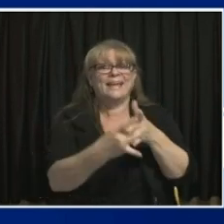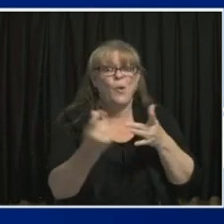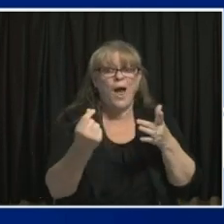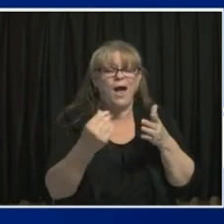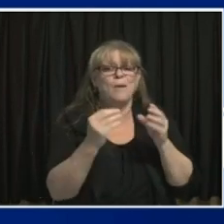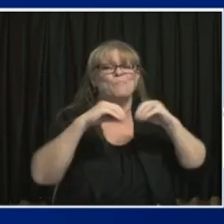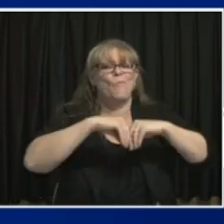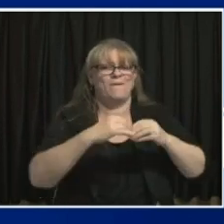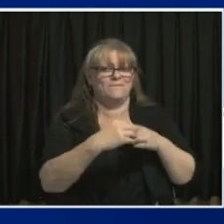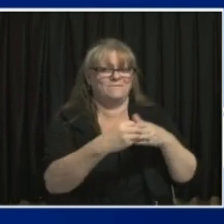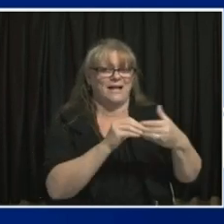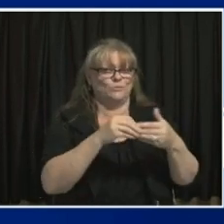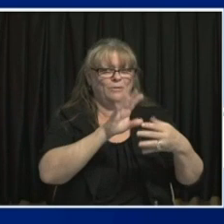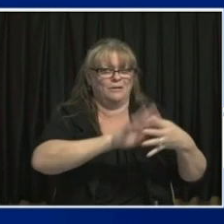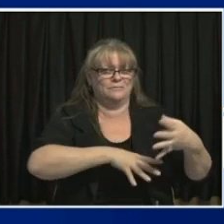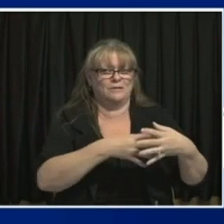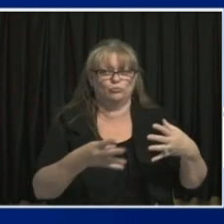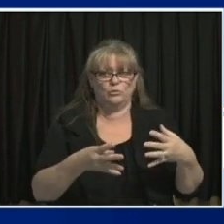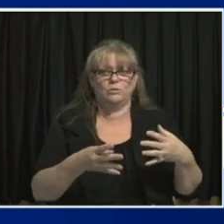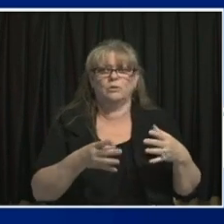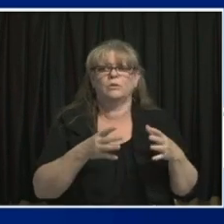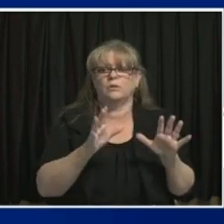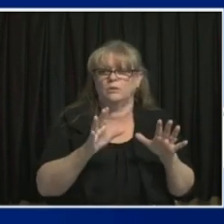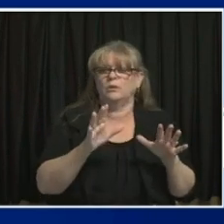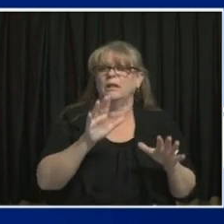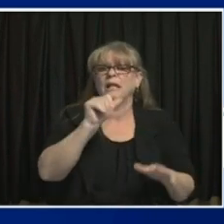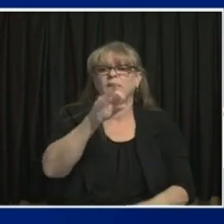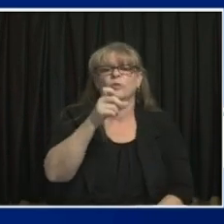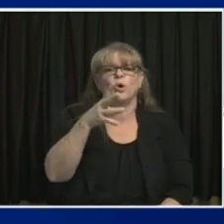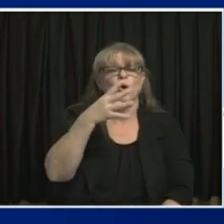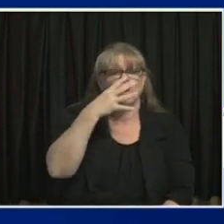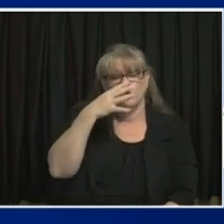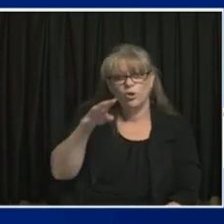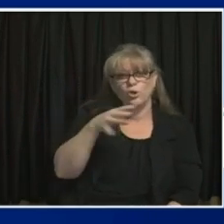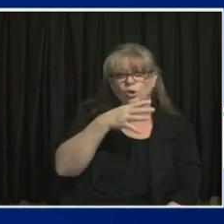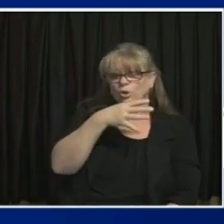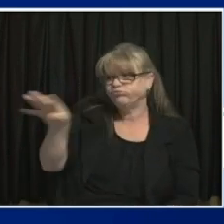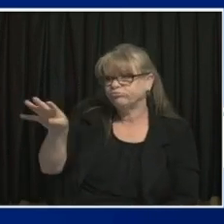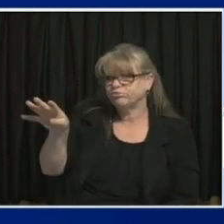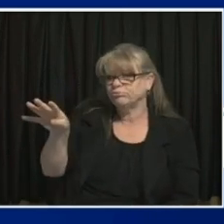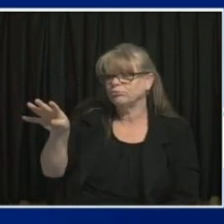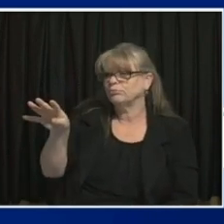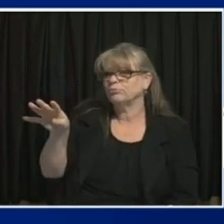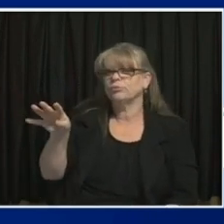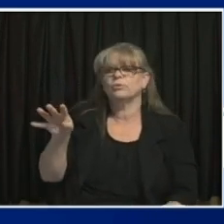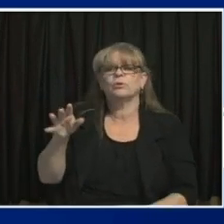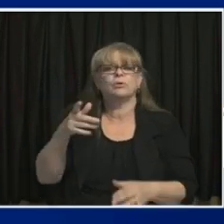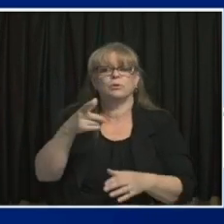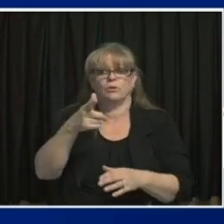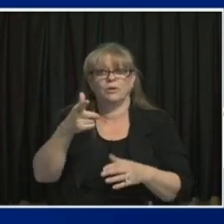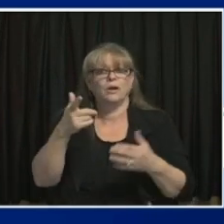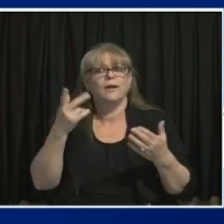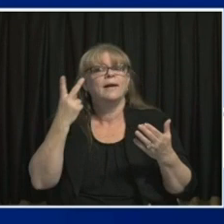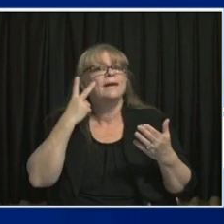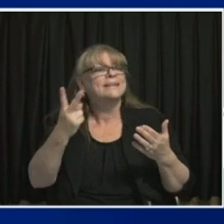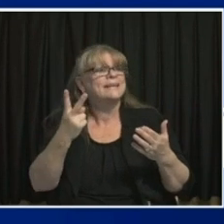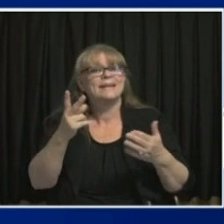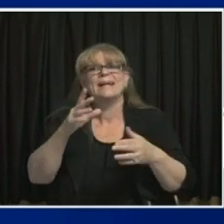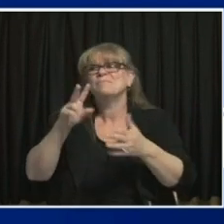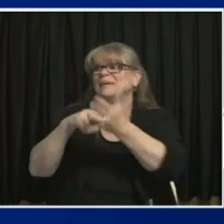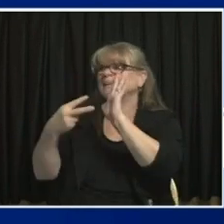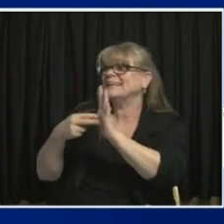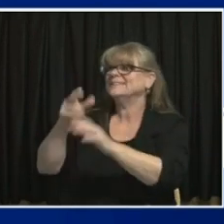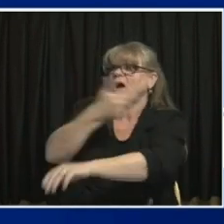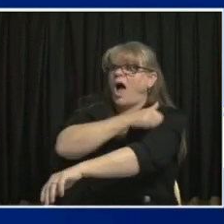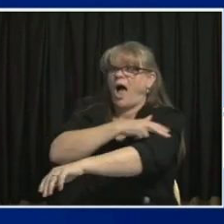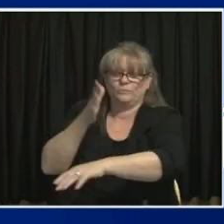data. You're not cheating anybody. It's going to show up in the data. Our hospitals could be overwhelmed if people aren't taking it seriously to be 6 feet